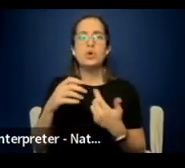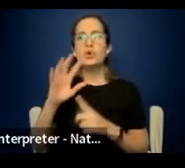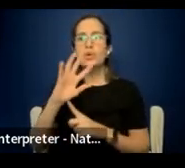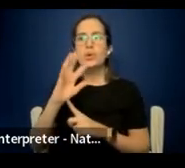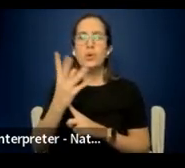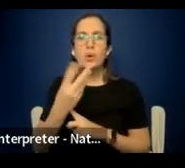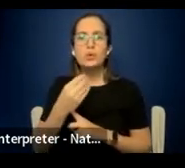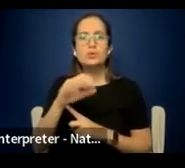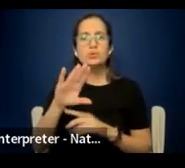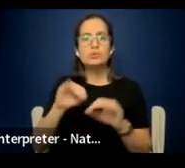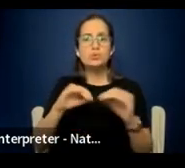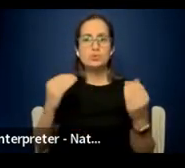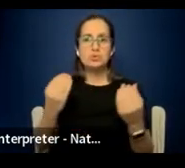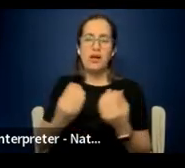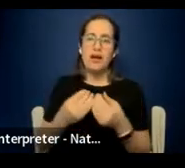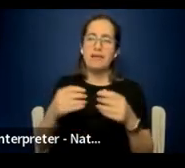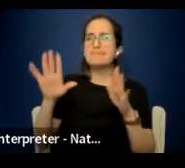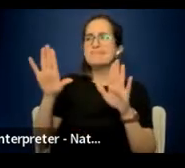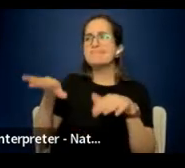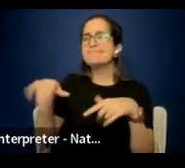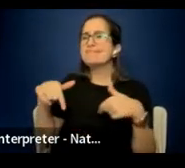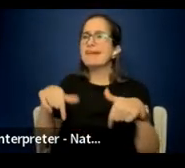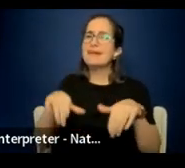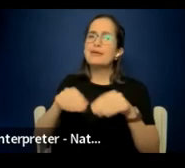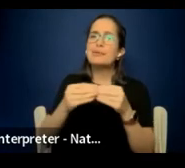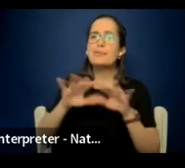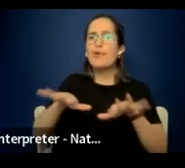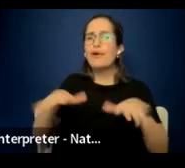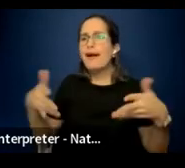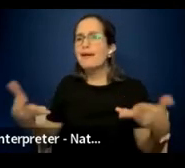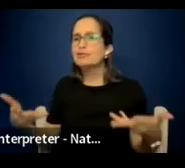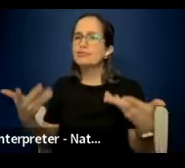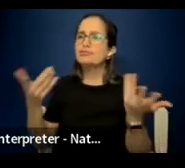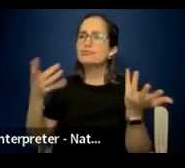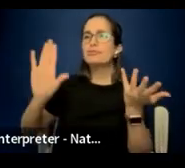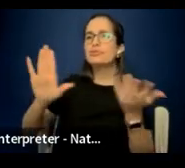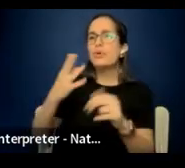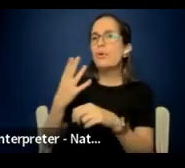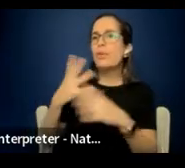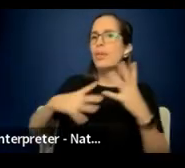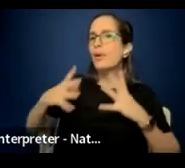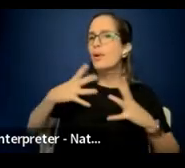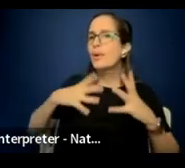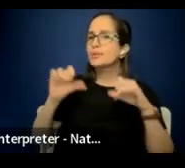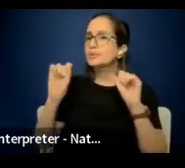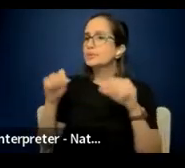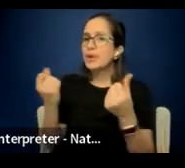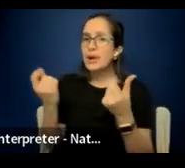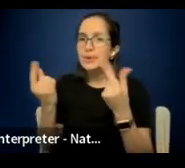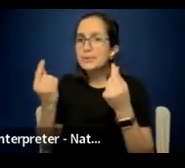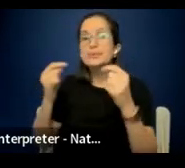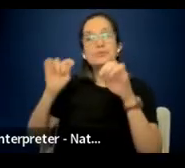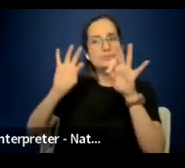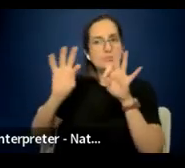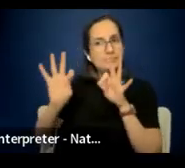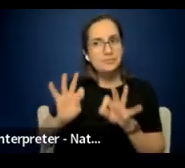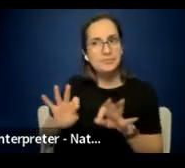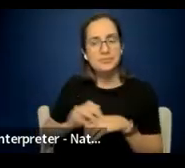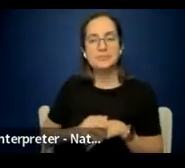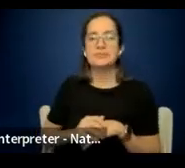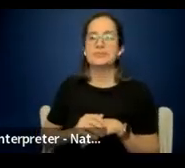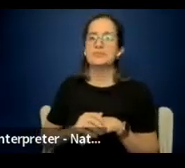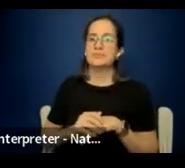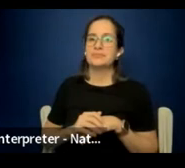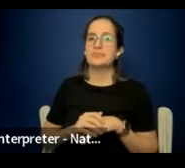know, if it's a casual culture, you know, what can they wear? What can they, you know, wear when they come to your organization? Other things